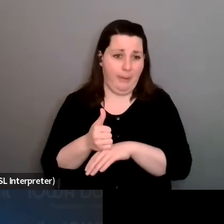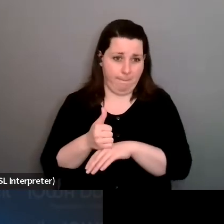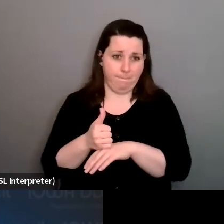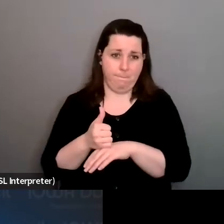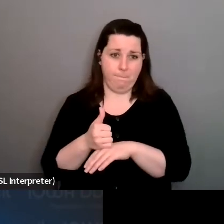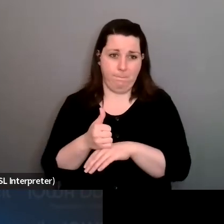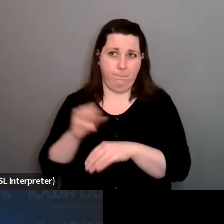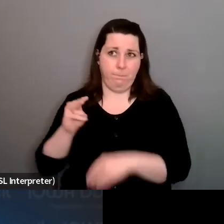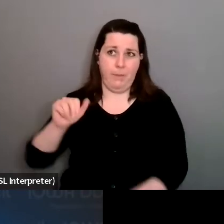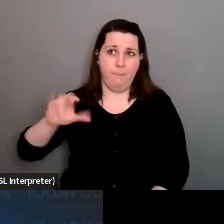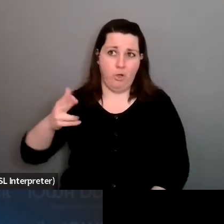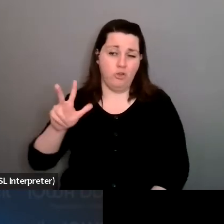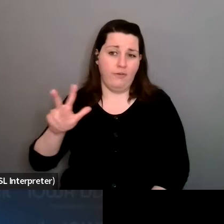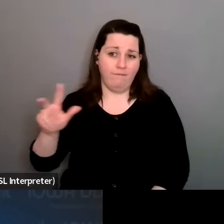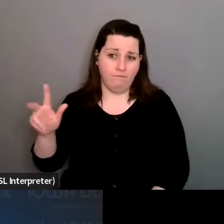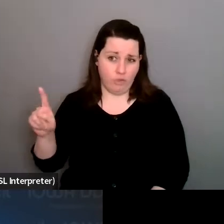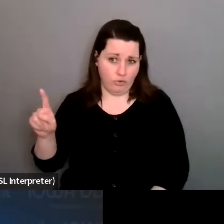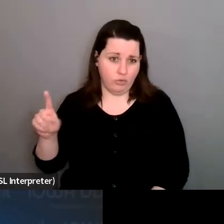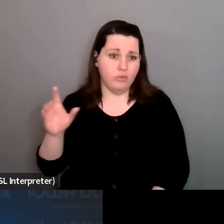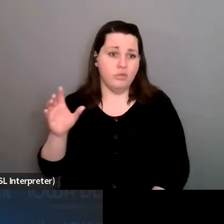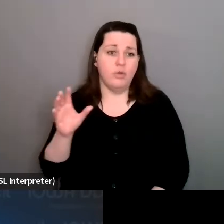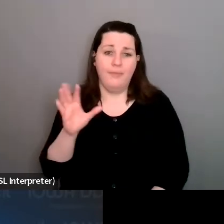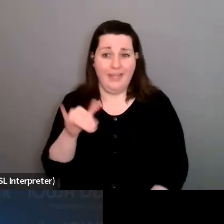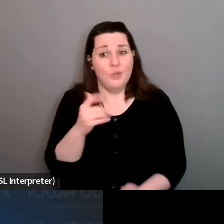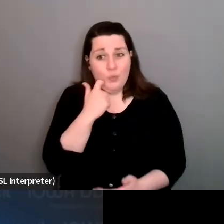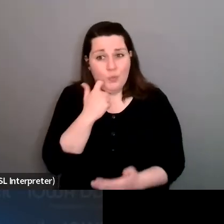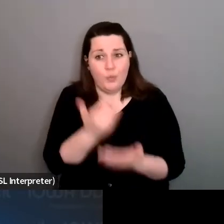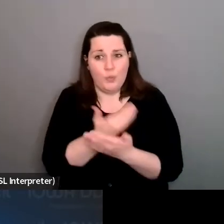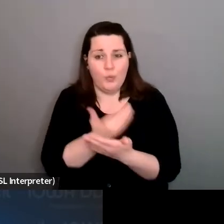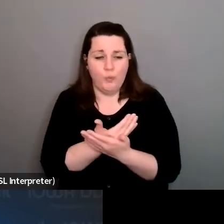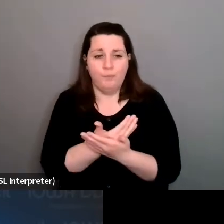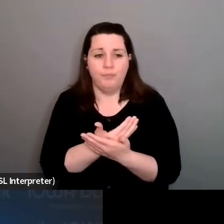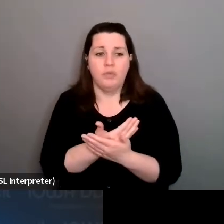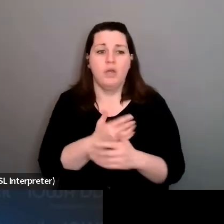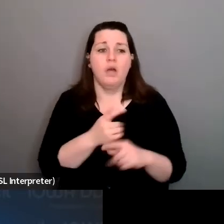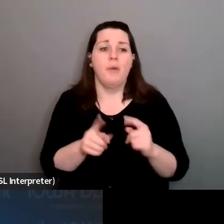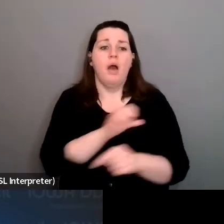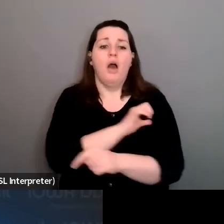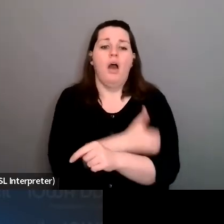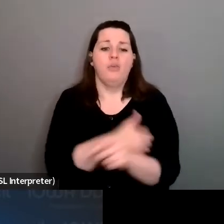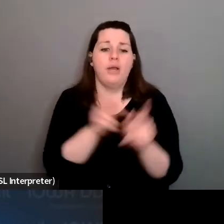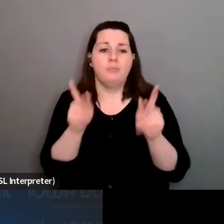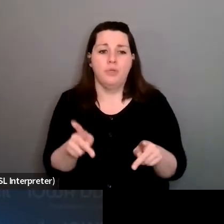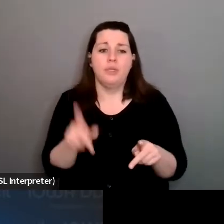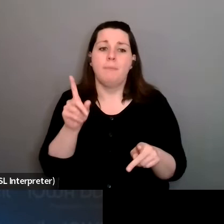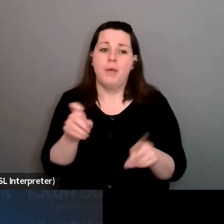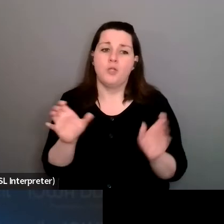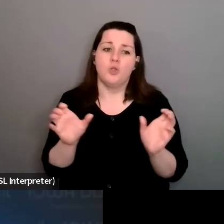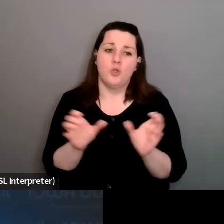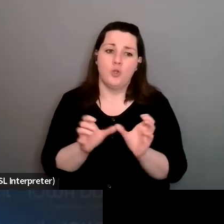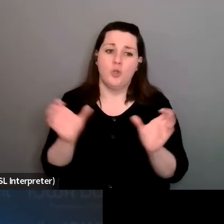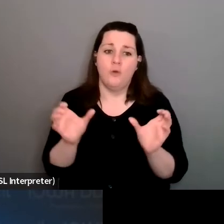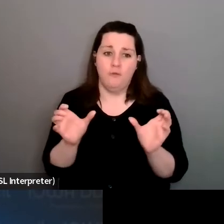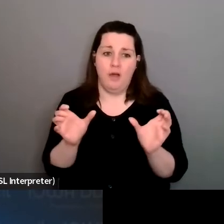on March 31st. So this is new. But an authorized individual must certify under penalty